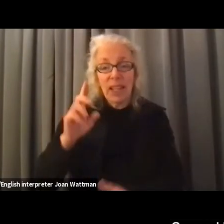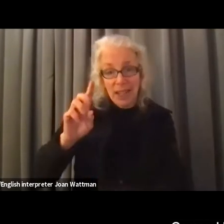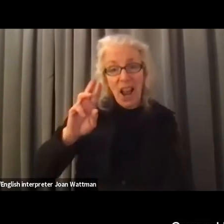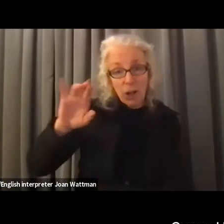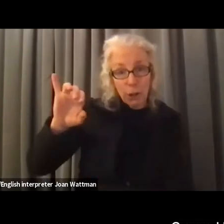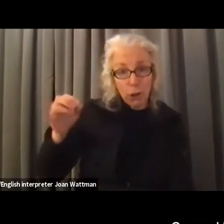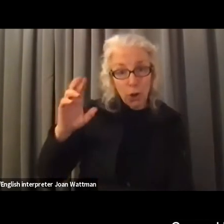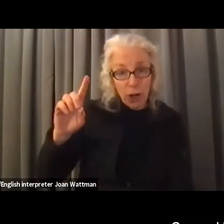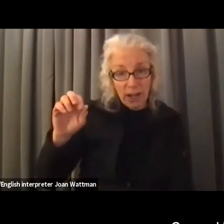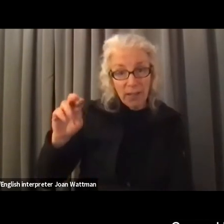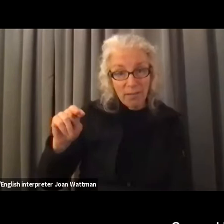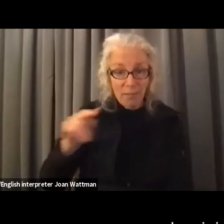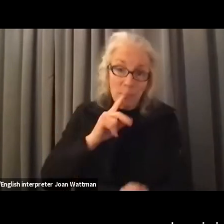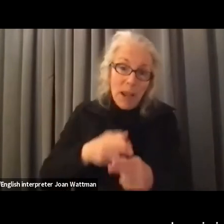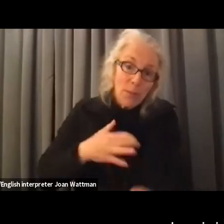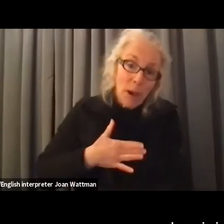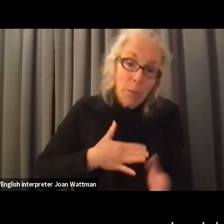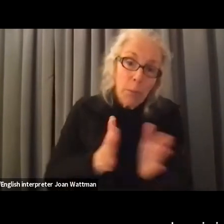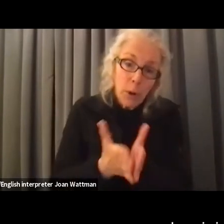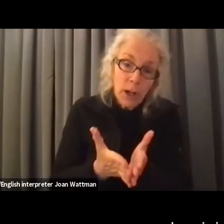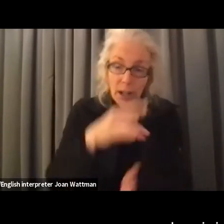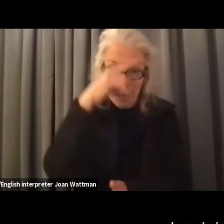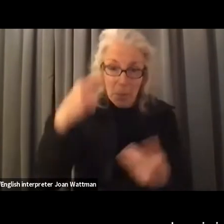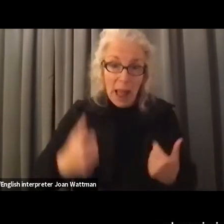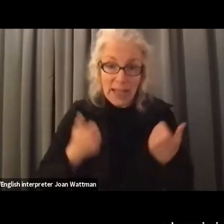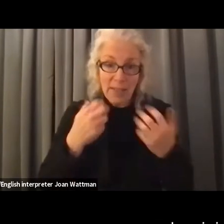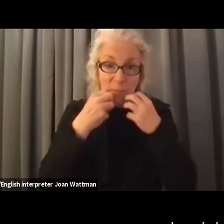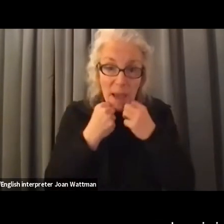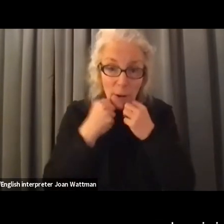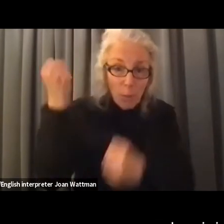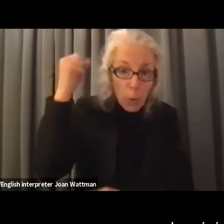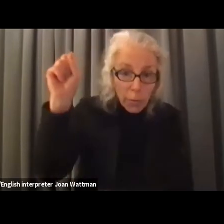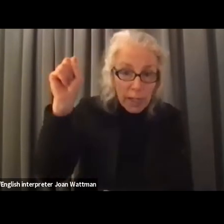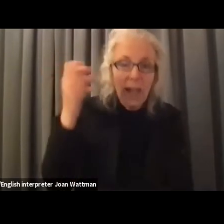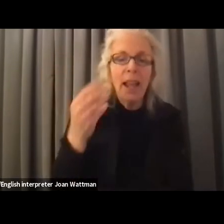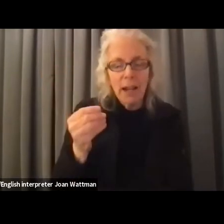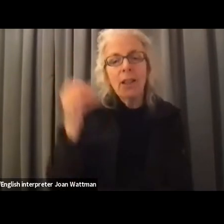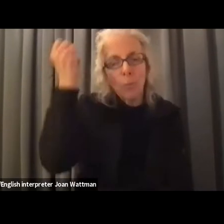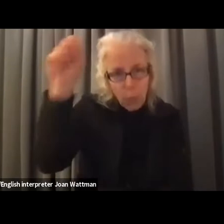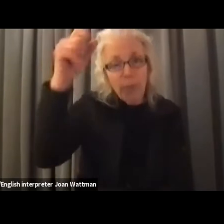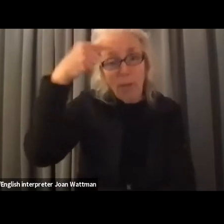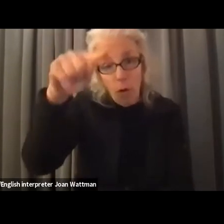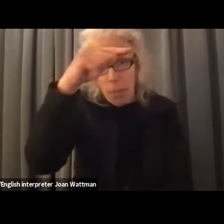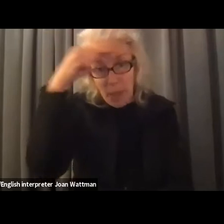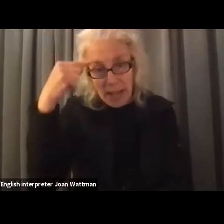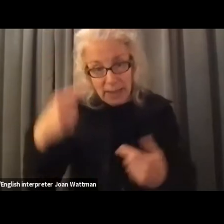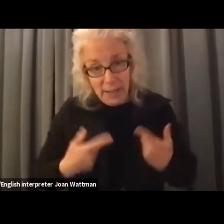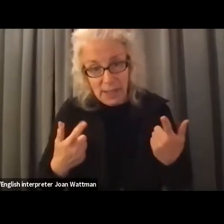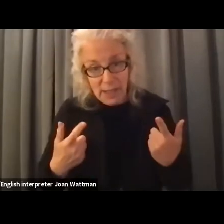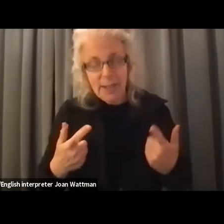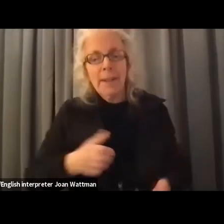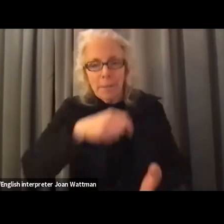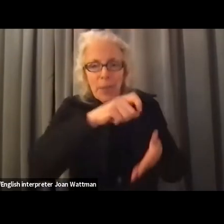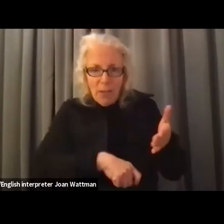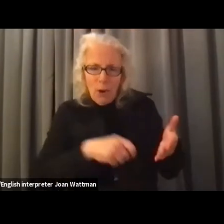mentioned, my last book was on the Black Lives Matter movement and the movement for Black lives. I wrote that book as a